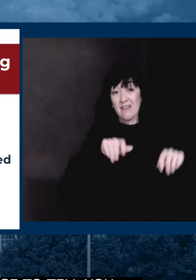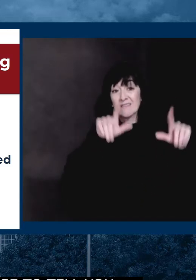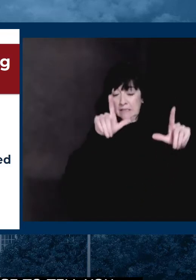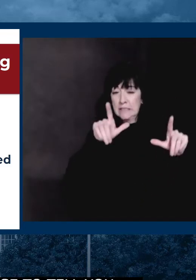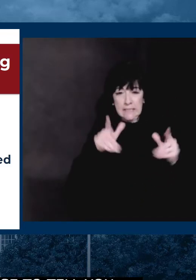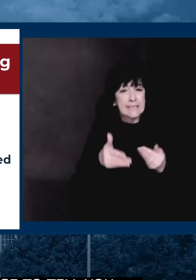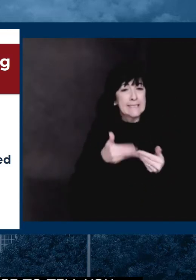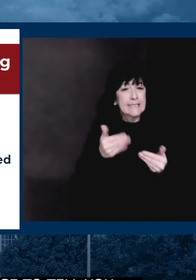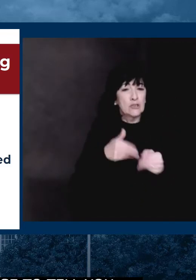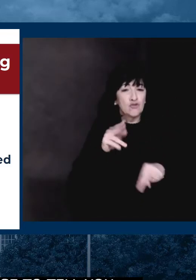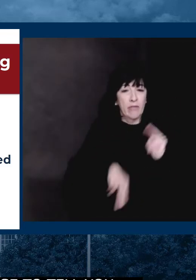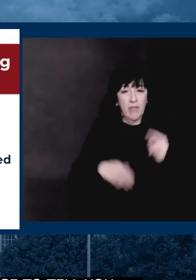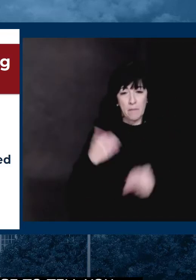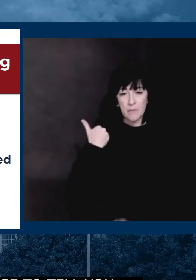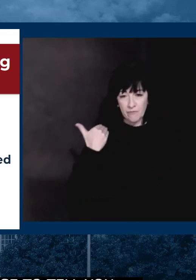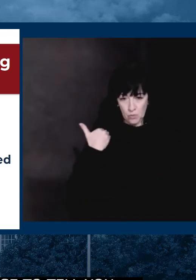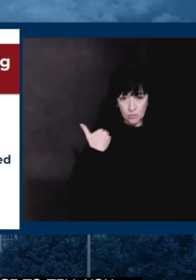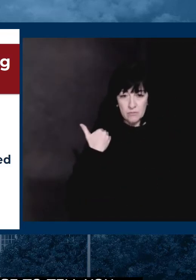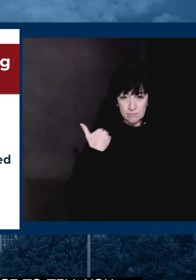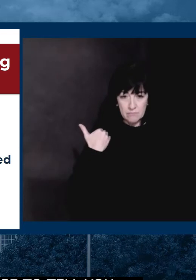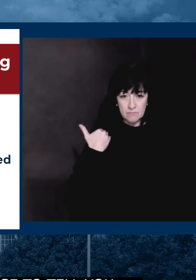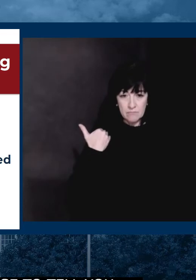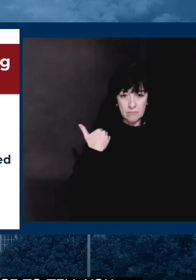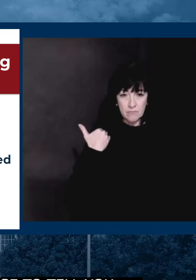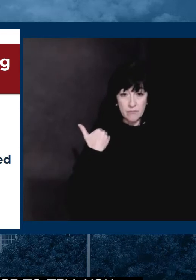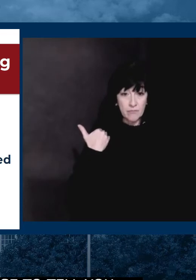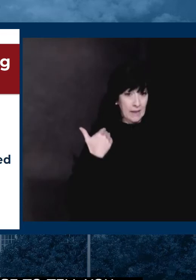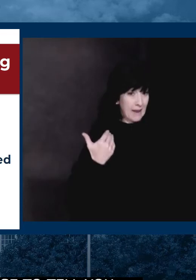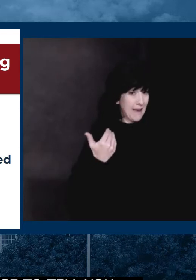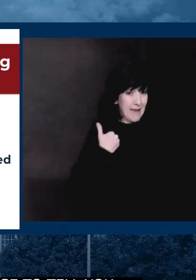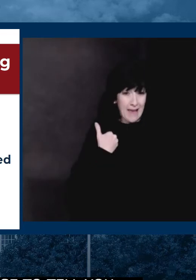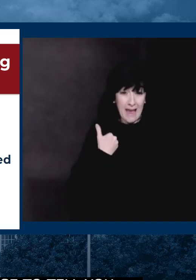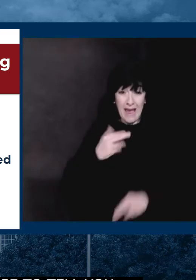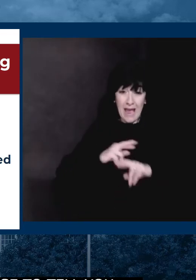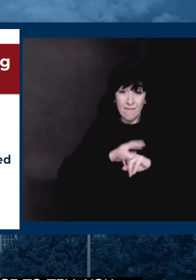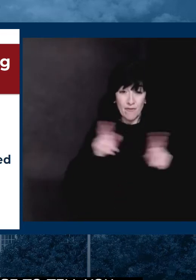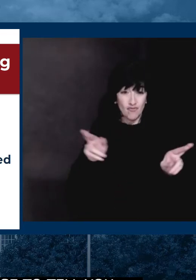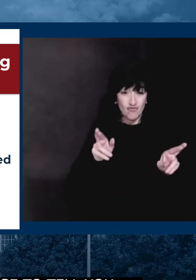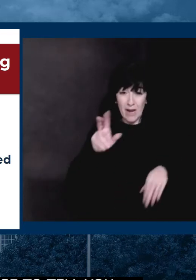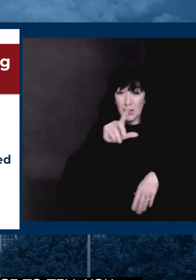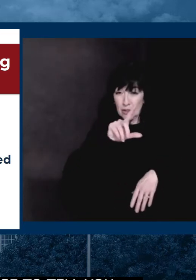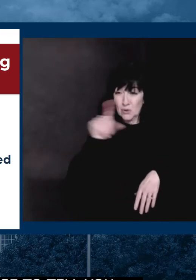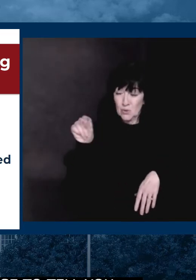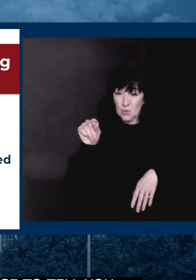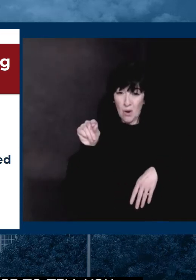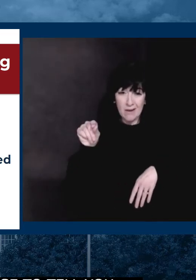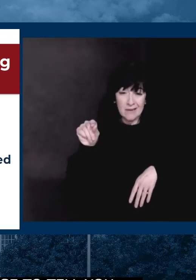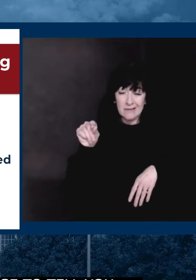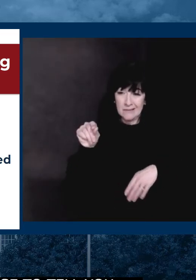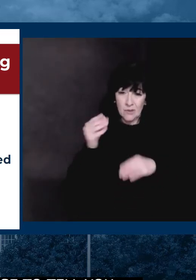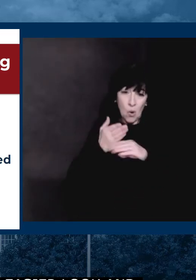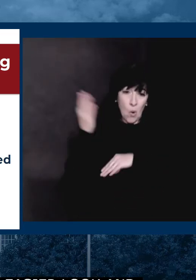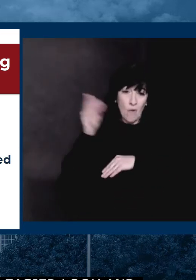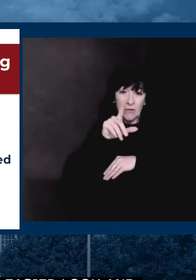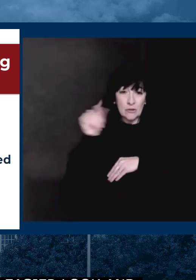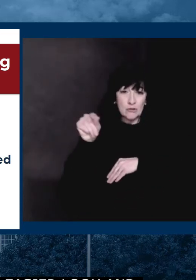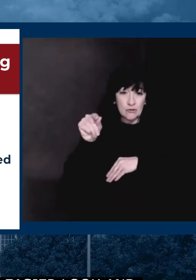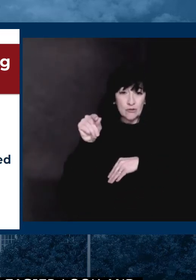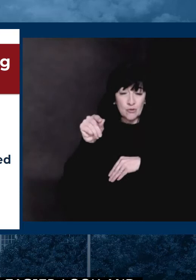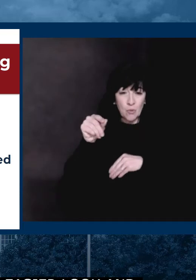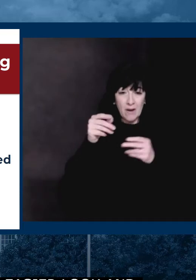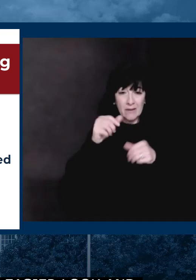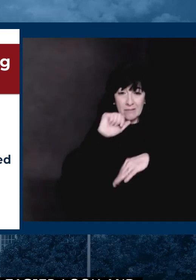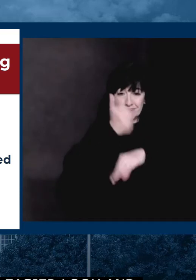of options. So outside of the 20 plus sites that we'll do through our community testing event, we have the other static sites that are